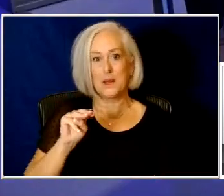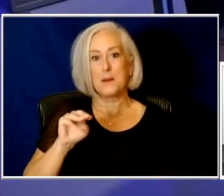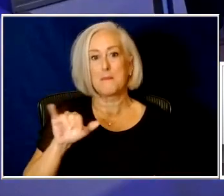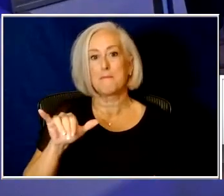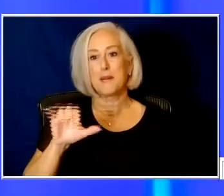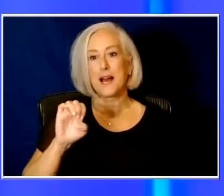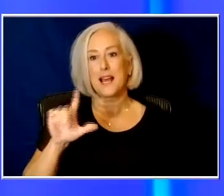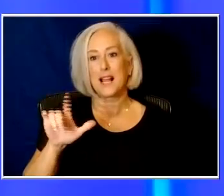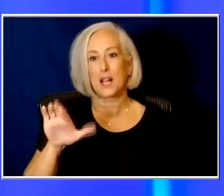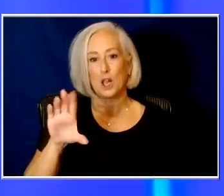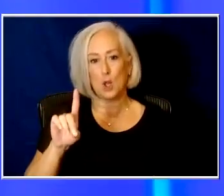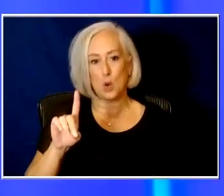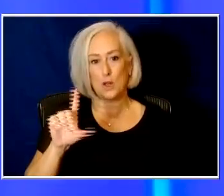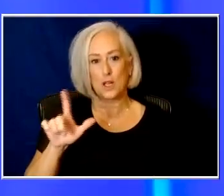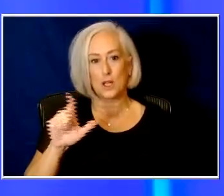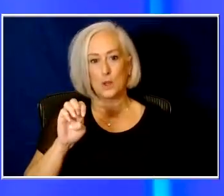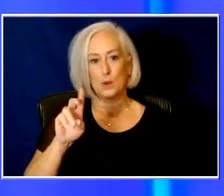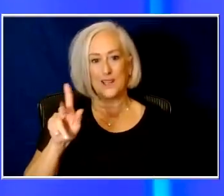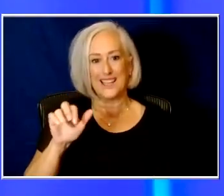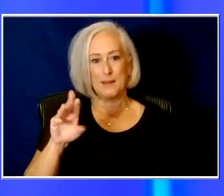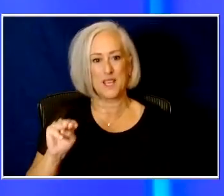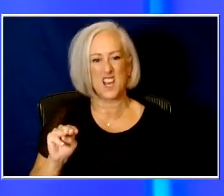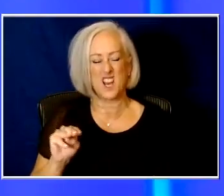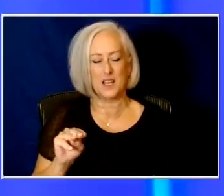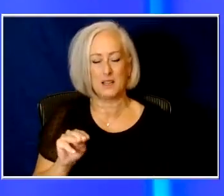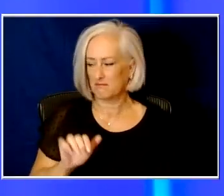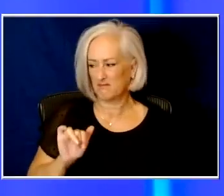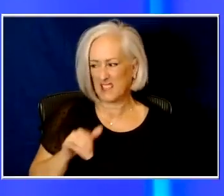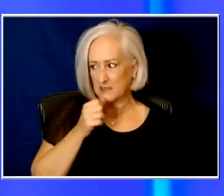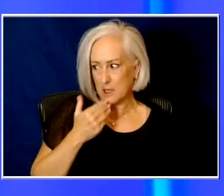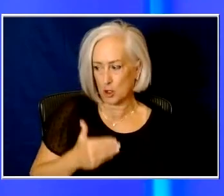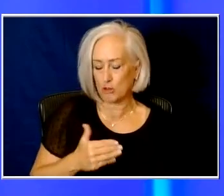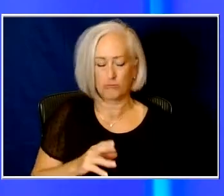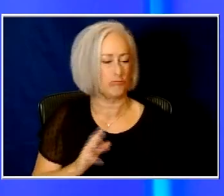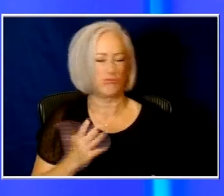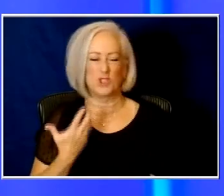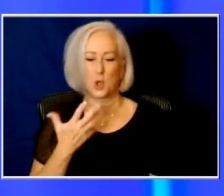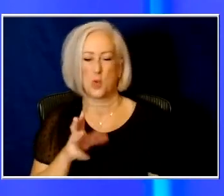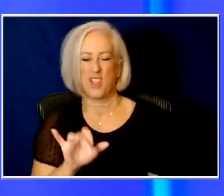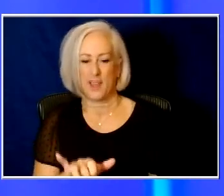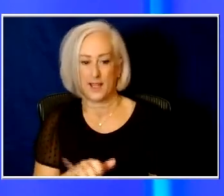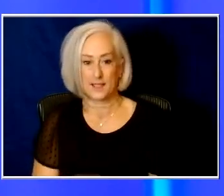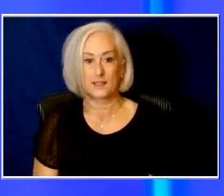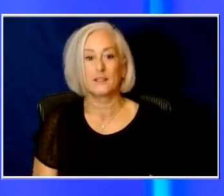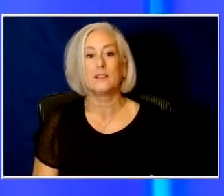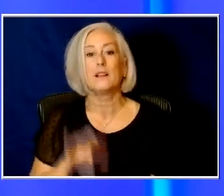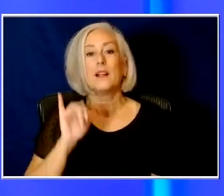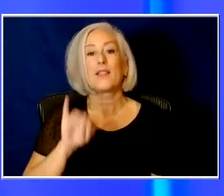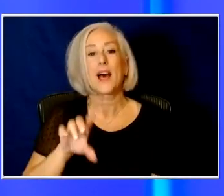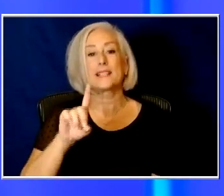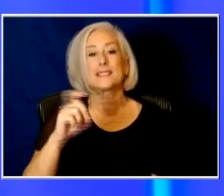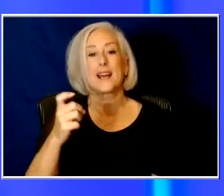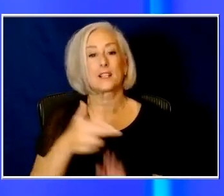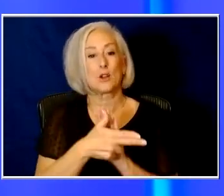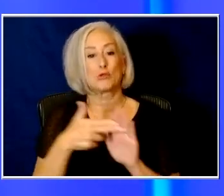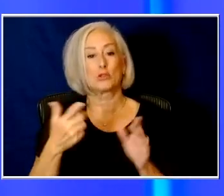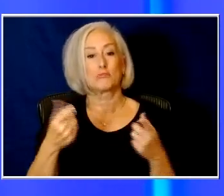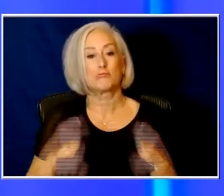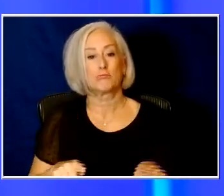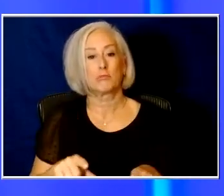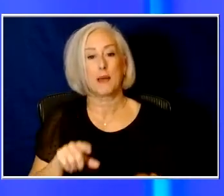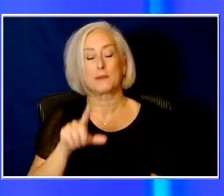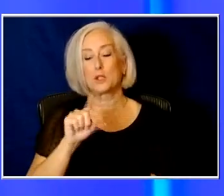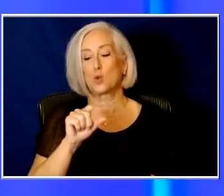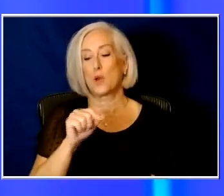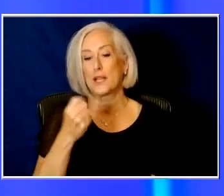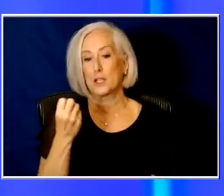don't want that. That's you bad. don't want that. Yeah. You don't want that. And he was diagnosed in 2012 when he had the leukemia, when